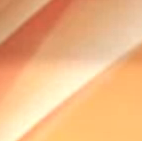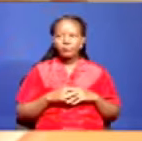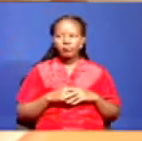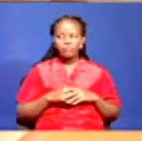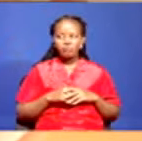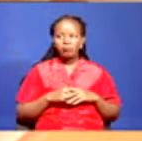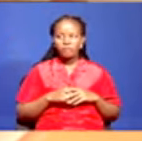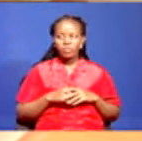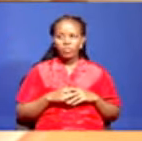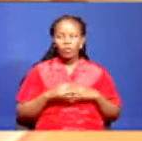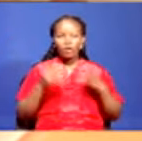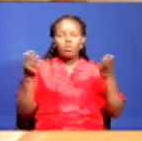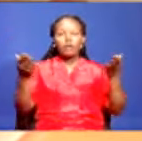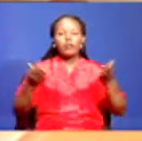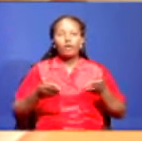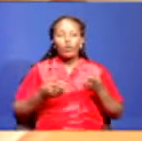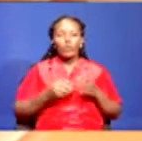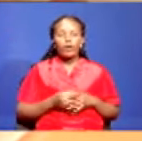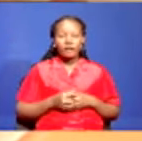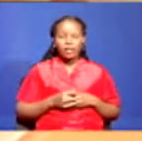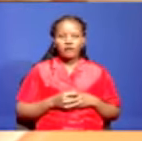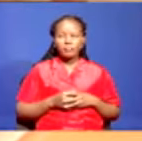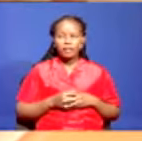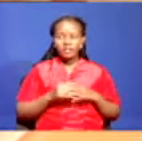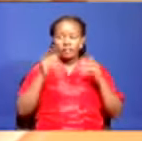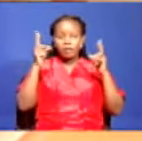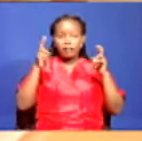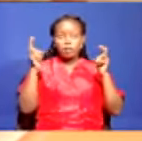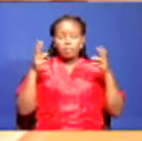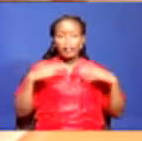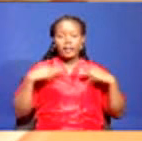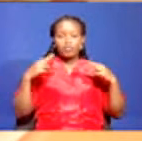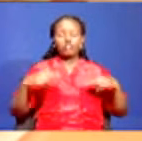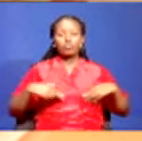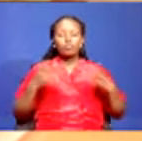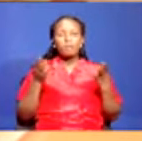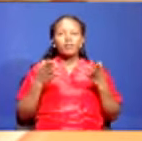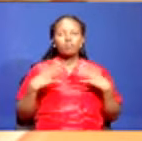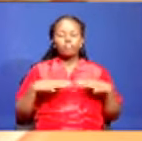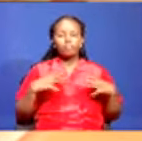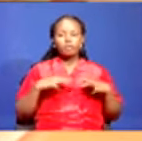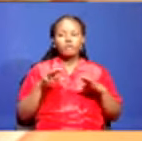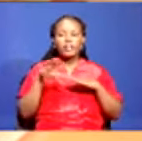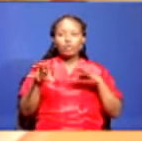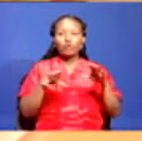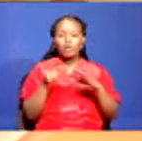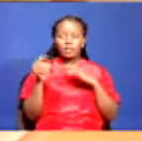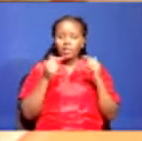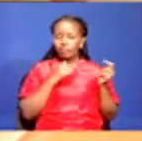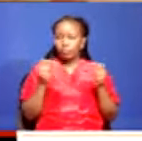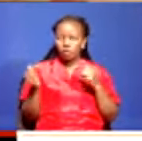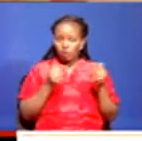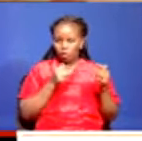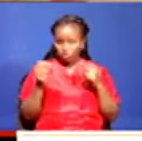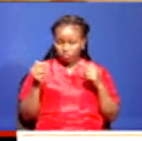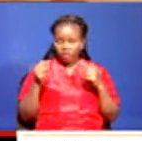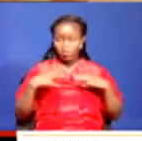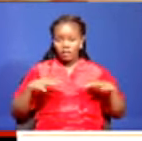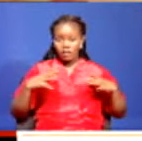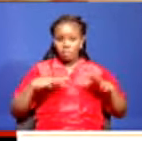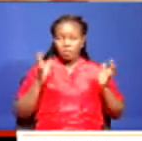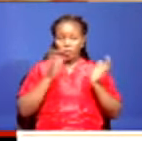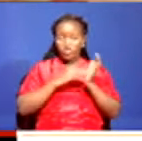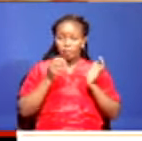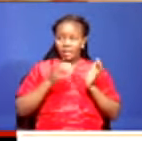Welcome back. Now on matters human wildlife conflict, residents of Muthwani village in Machakos County are living in